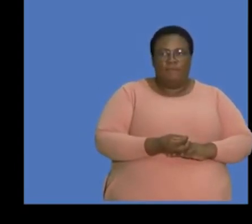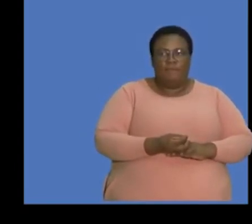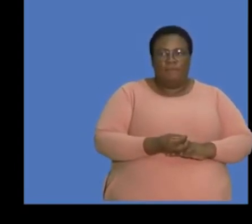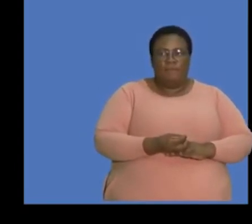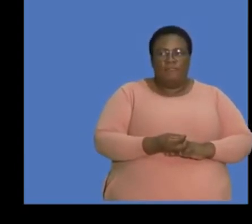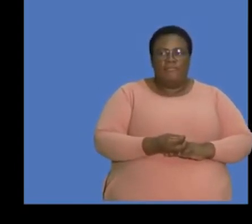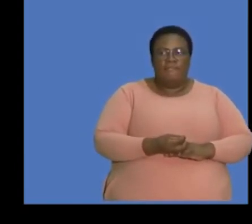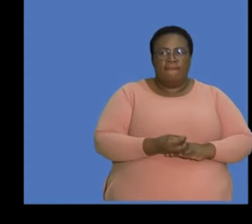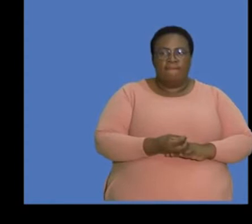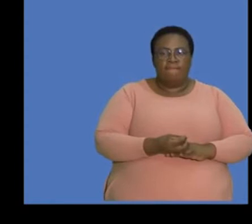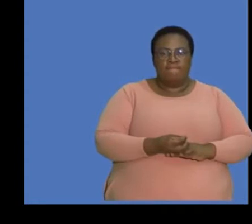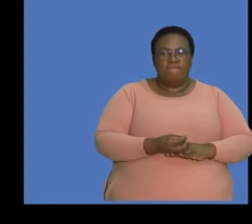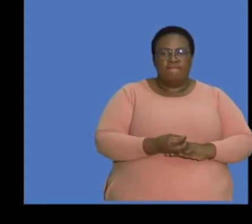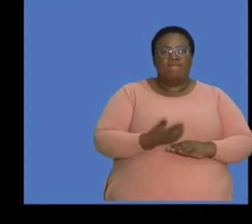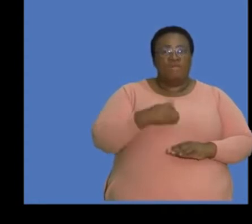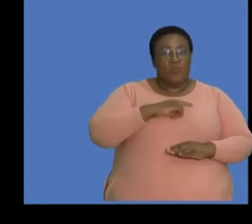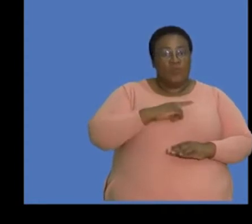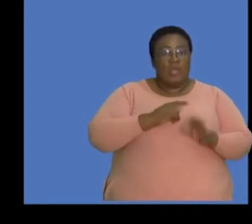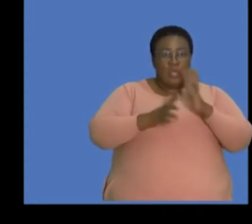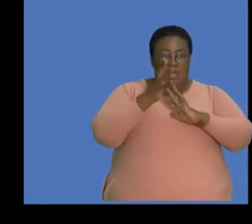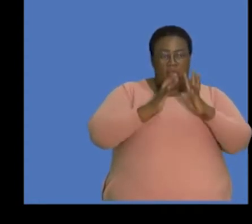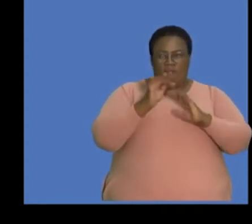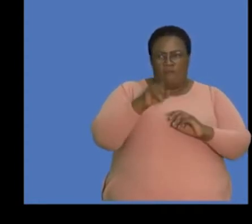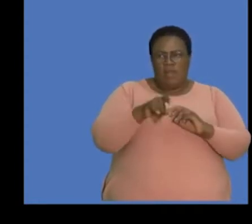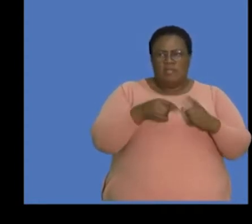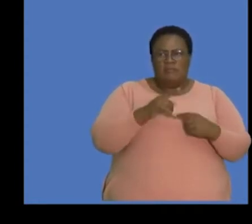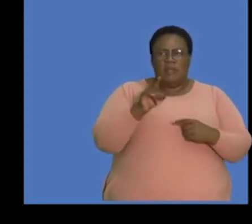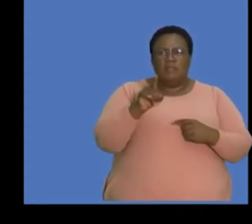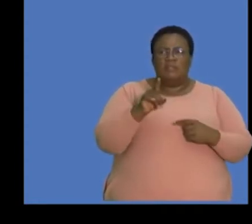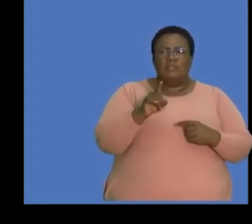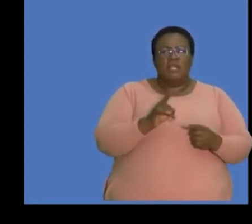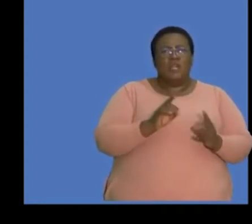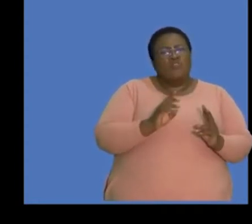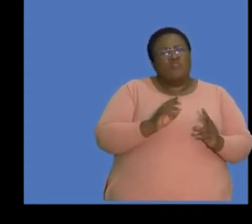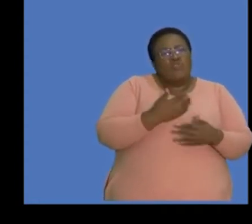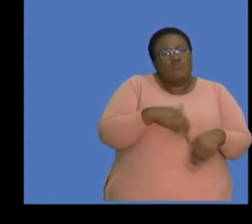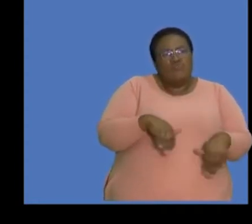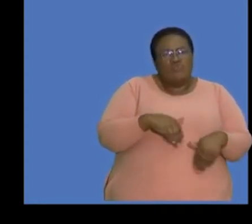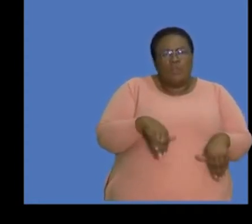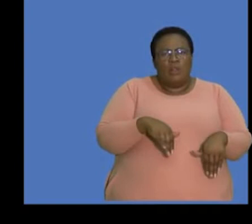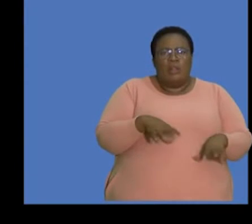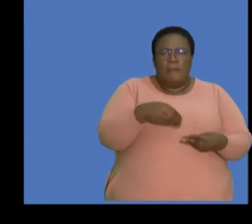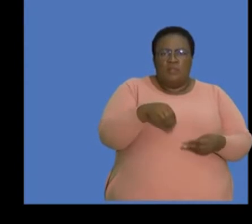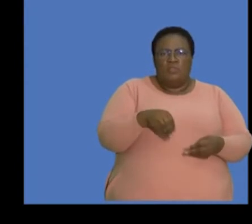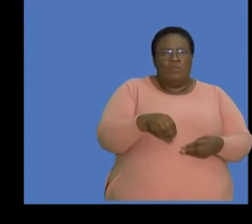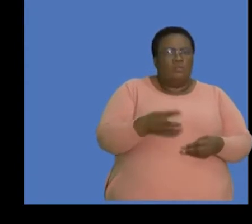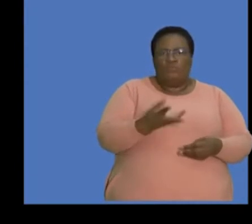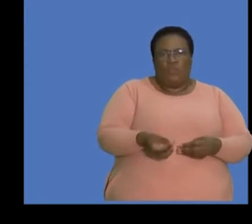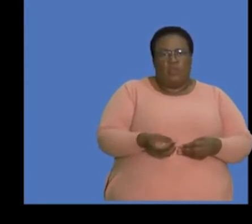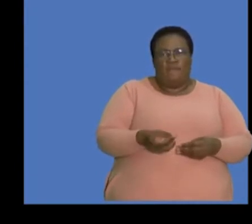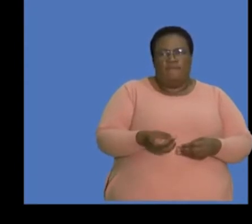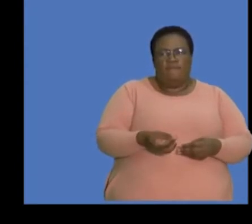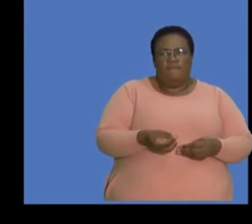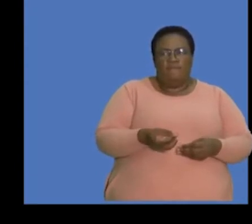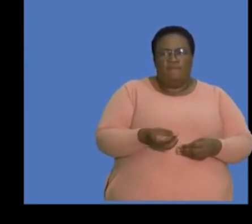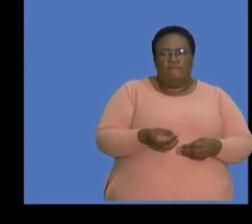charge, right? Now, we need to be very careful around neutral materials or objects. It carries